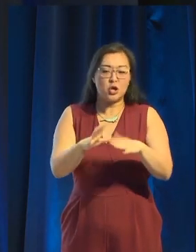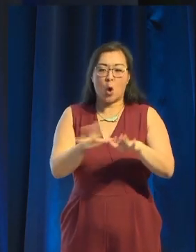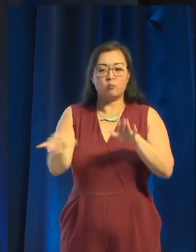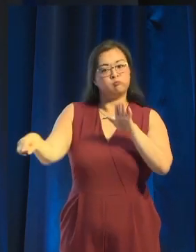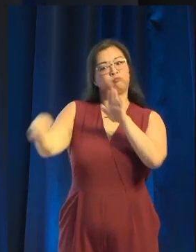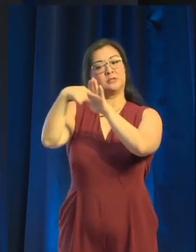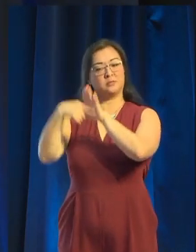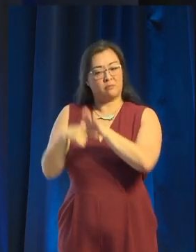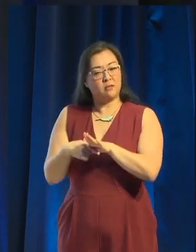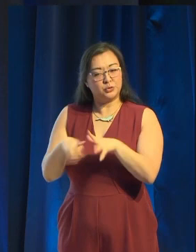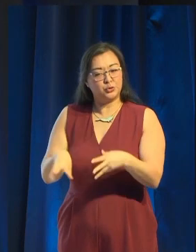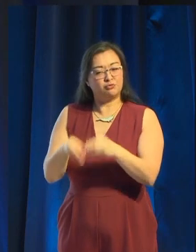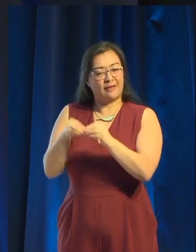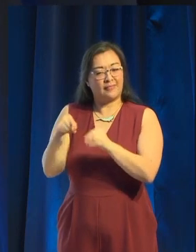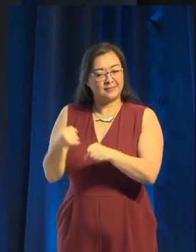just one way.